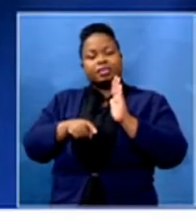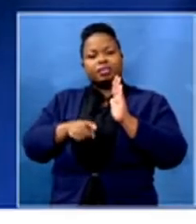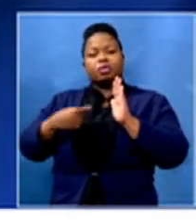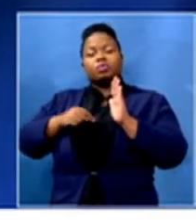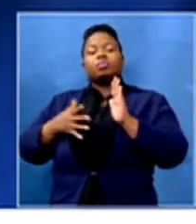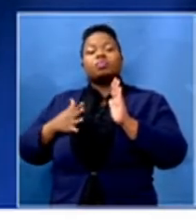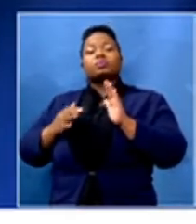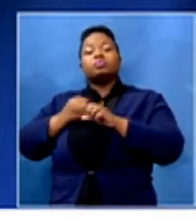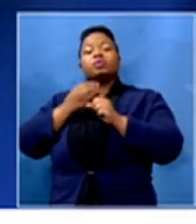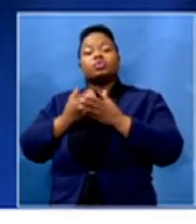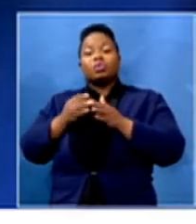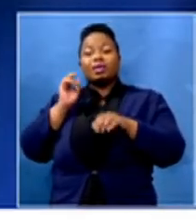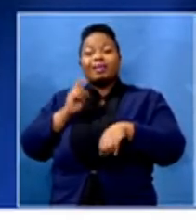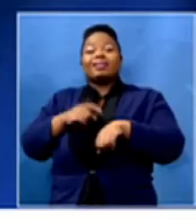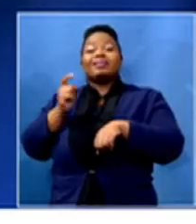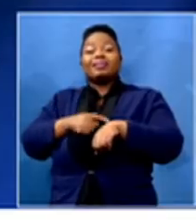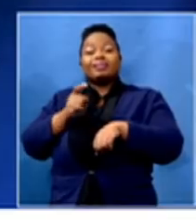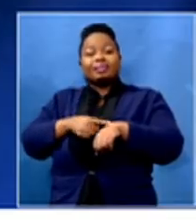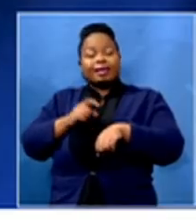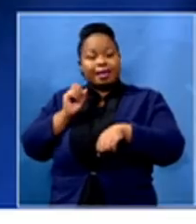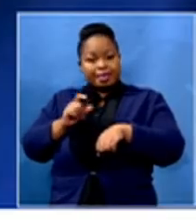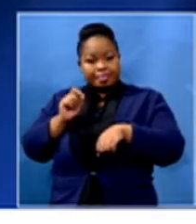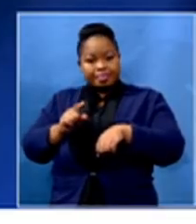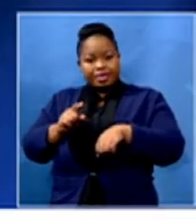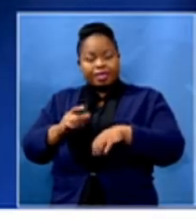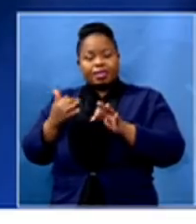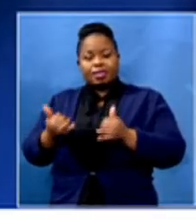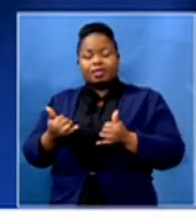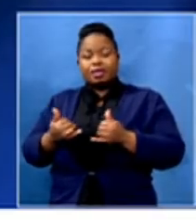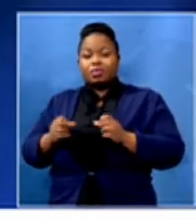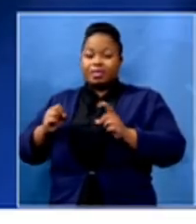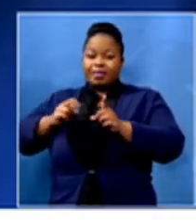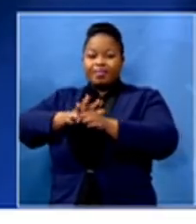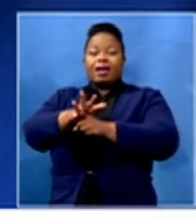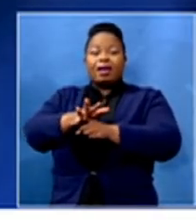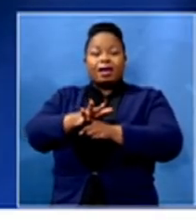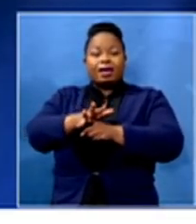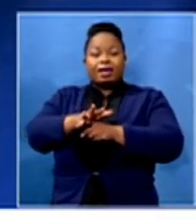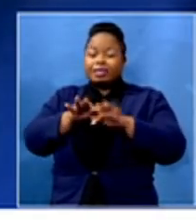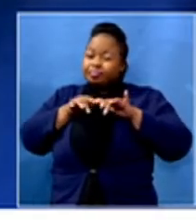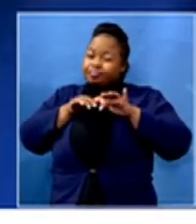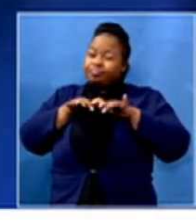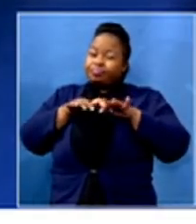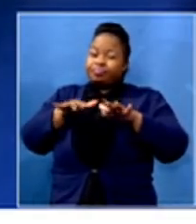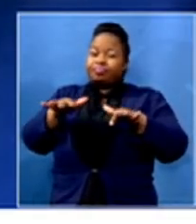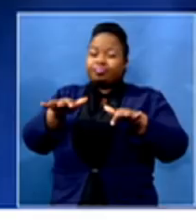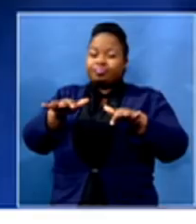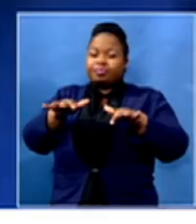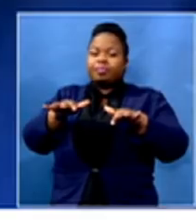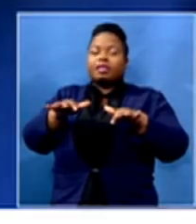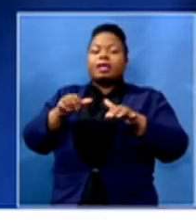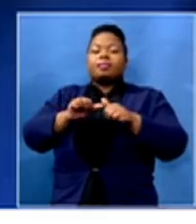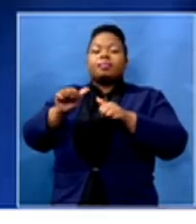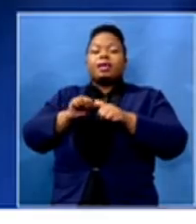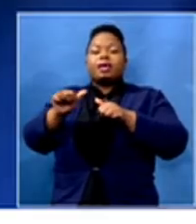make sure that at that time, the rate at which the virus was spreading was slowed down by the fact that